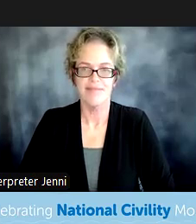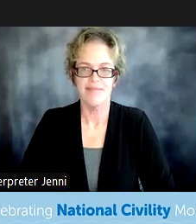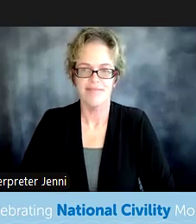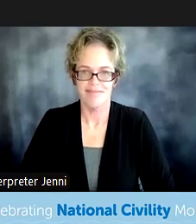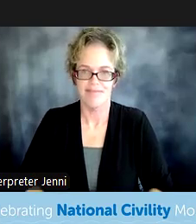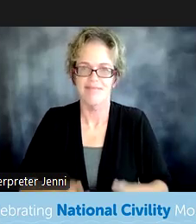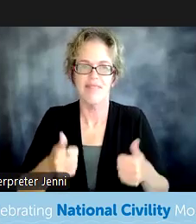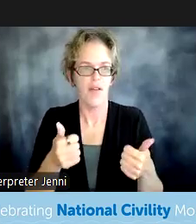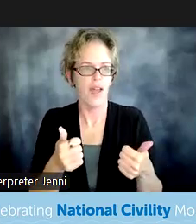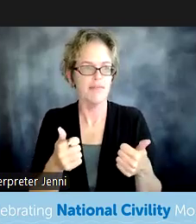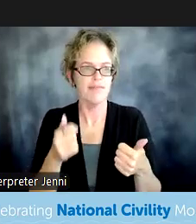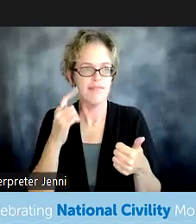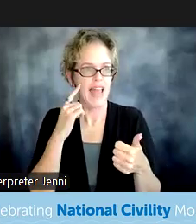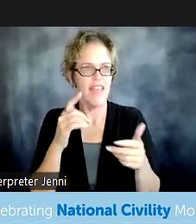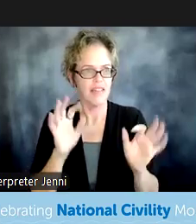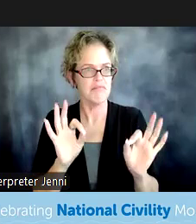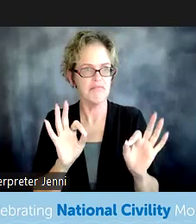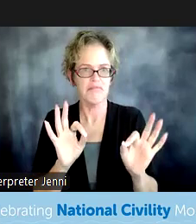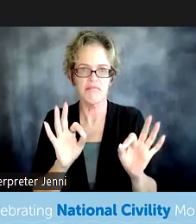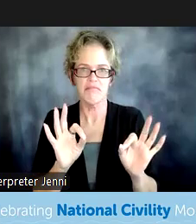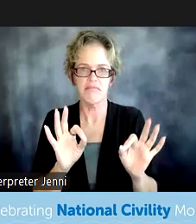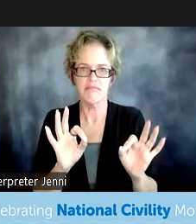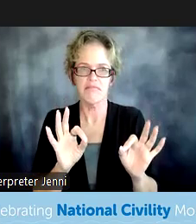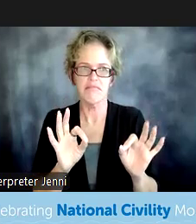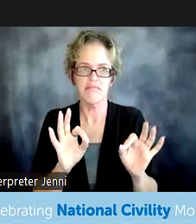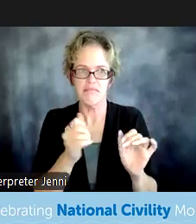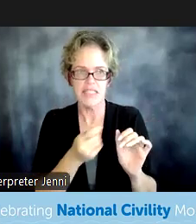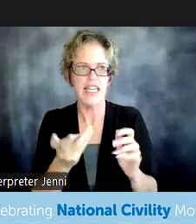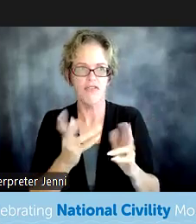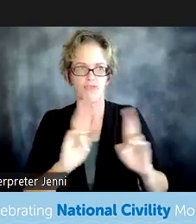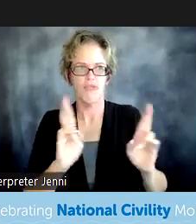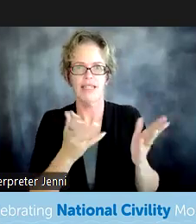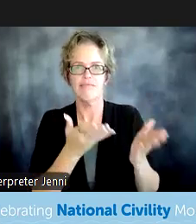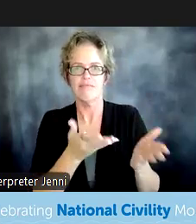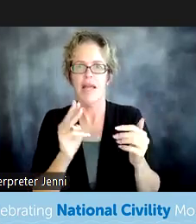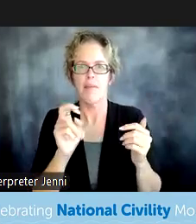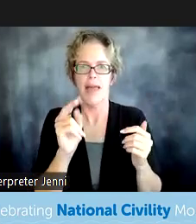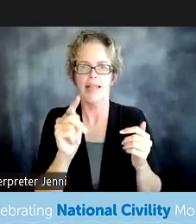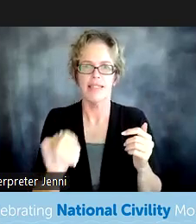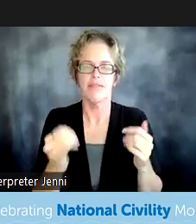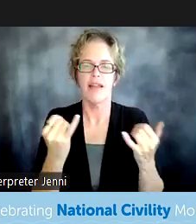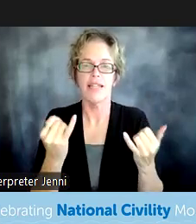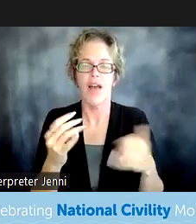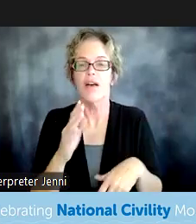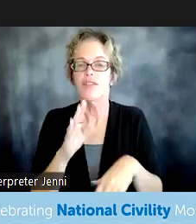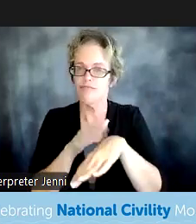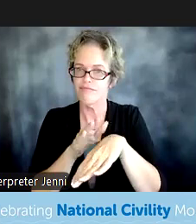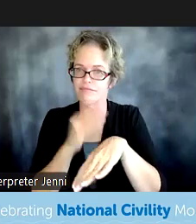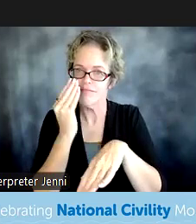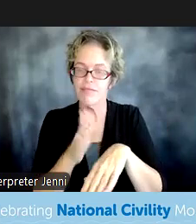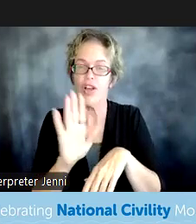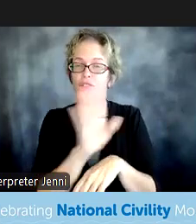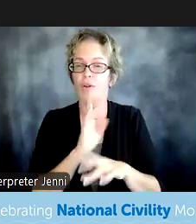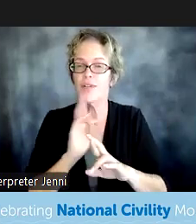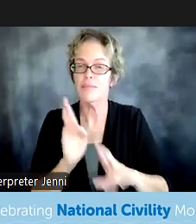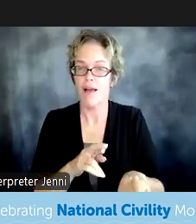All right, so I think we have a good amount of folks in Menti at this point. So there is a disclaimer. So your response to the questions